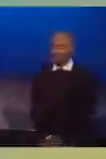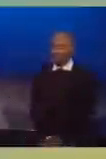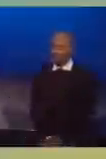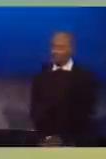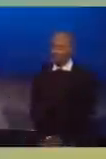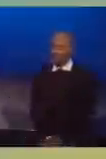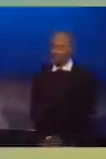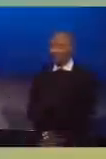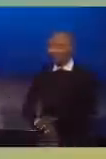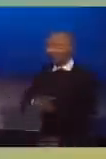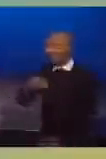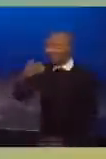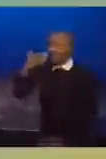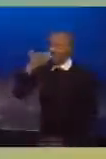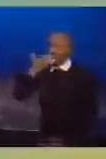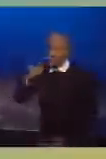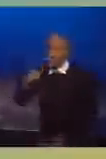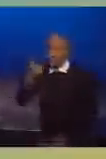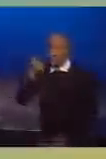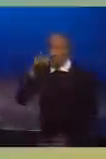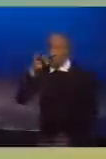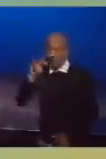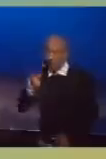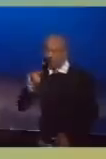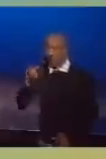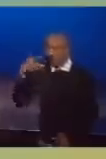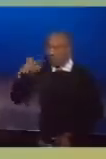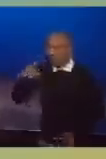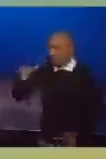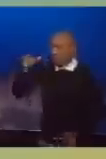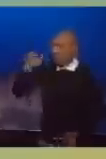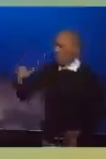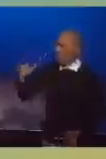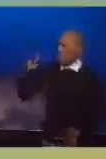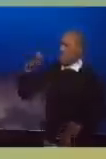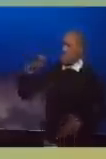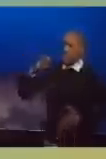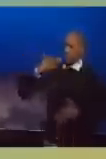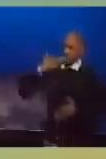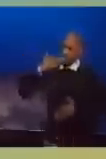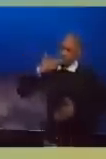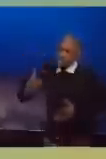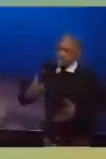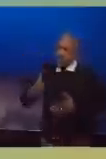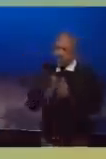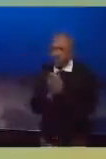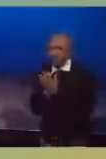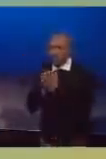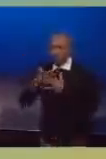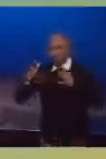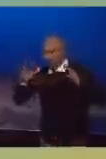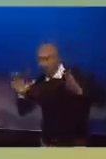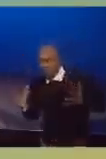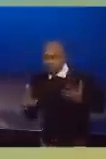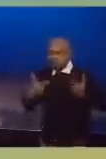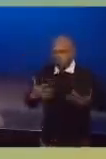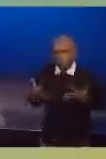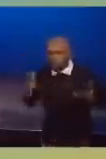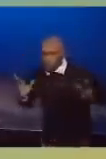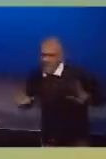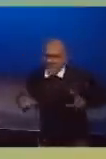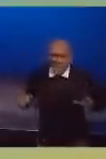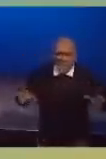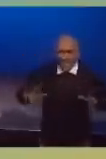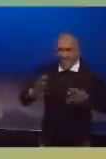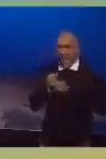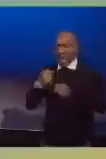And thank you, Gift, for that rousing introduction. He was getting me fired up backstage, getting